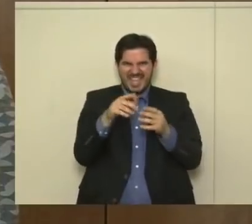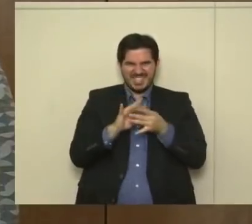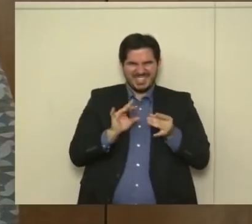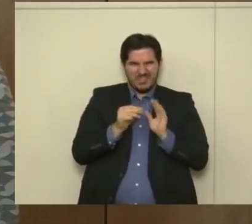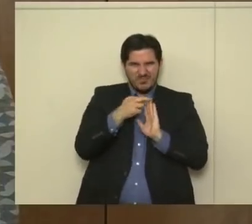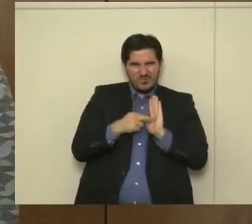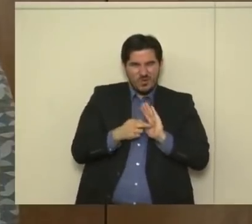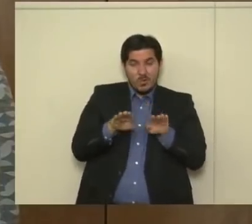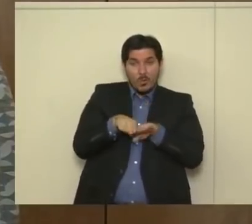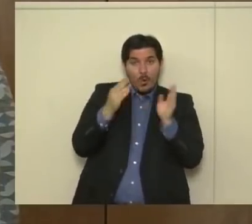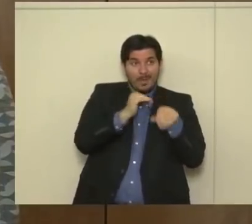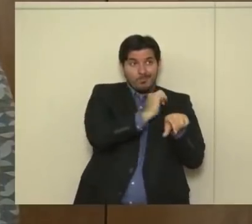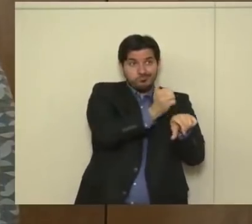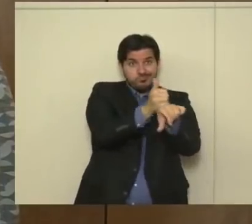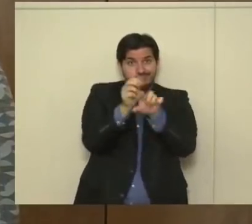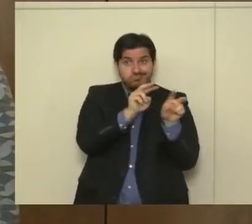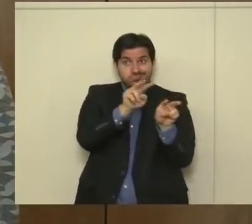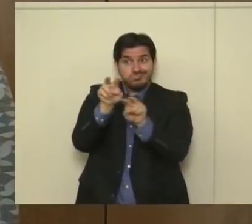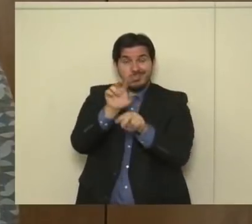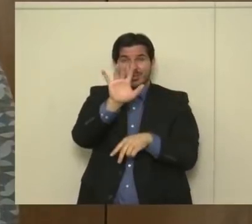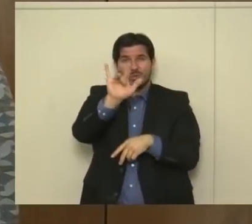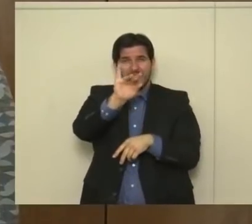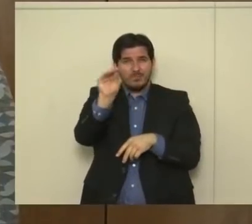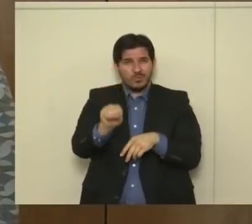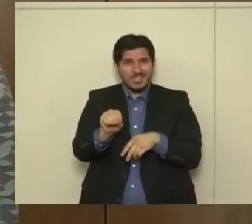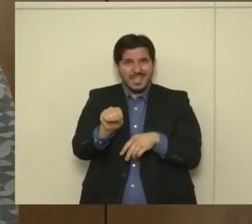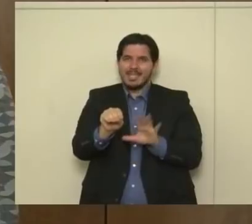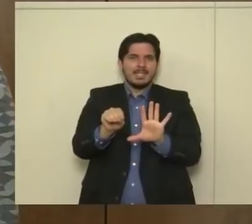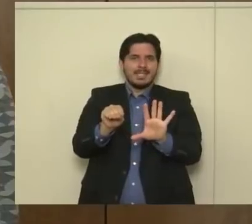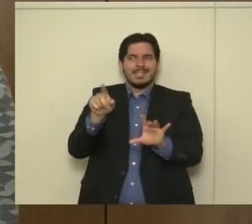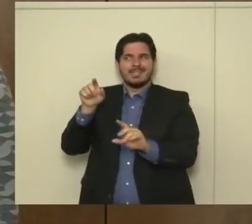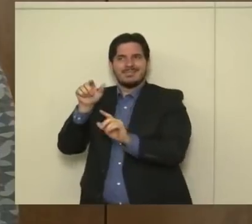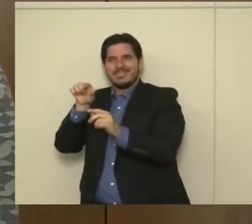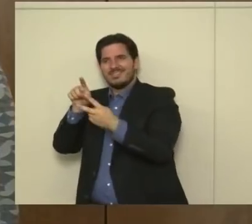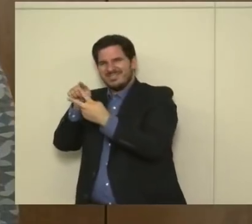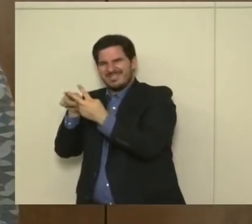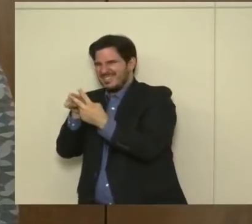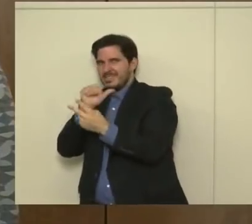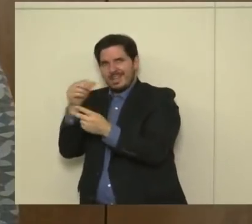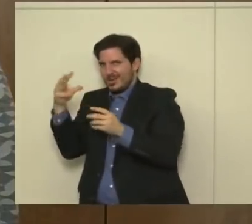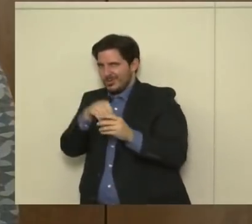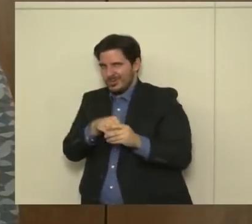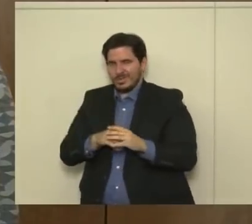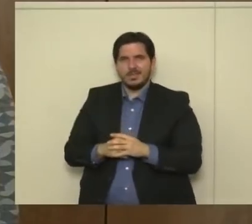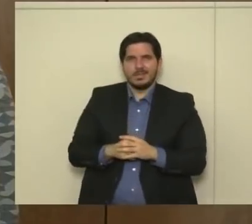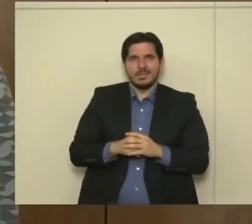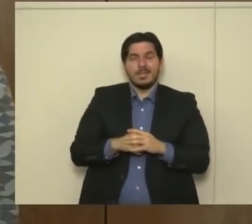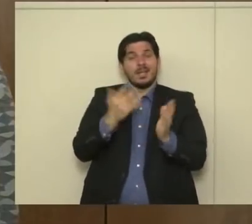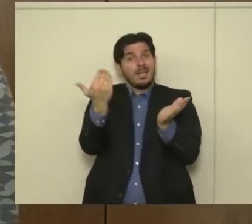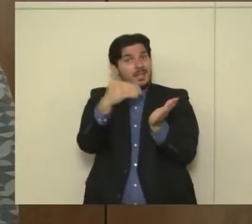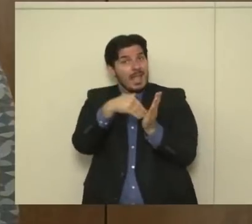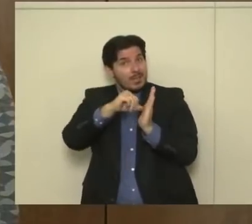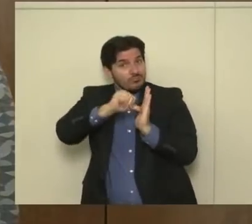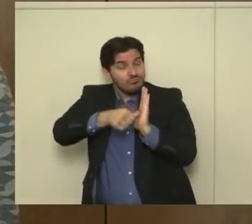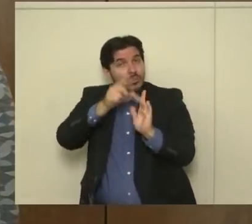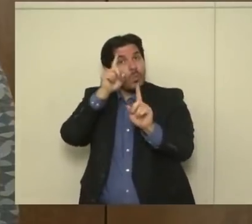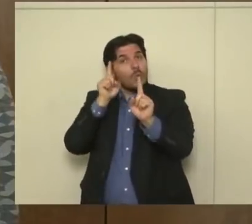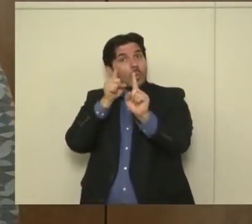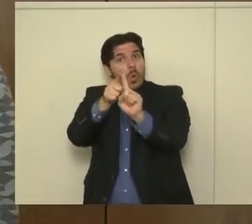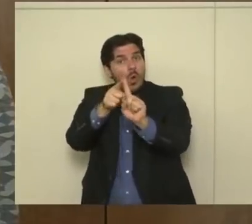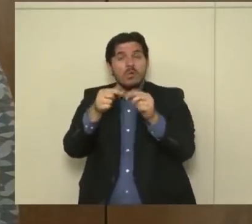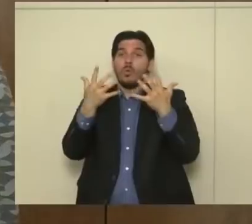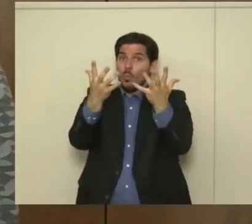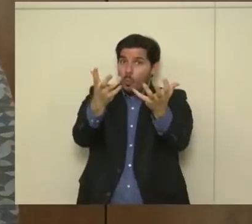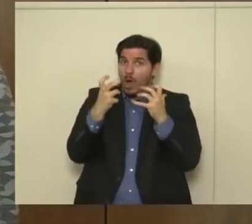capacity. Again, our goals are to get everything open as we can, but we are living in a COVID world, so